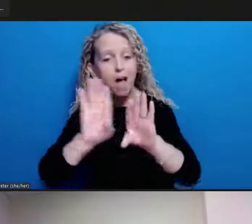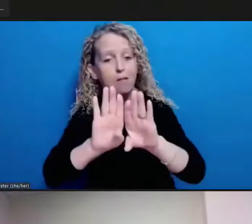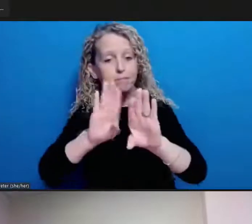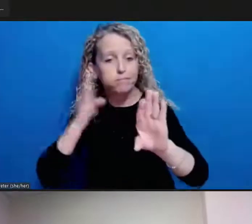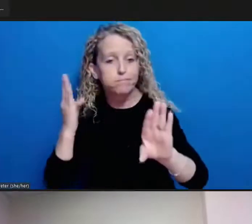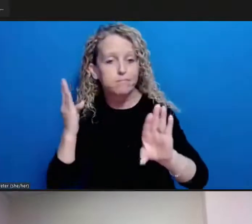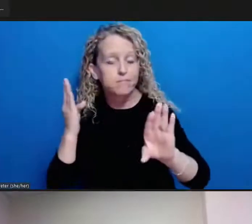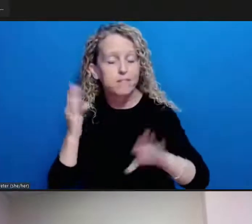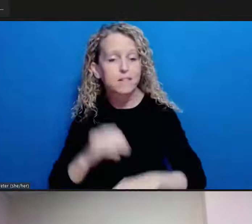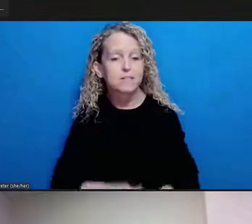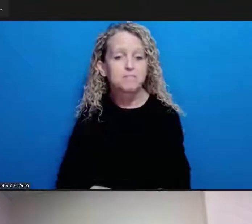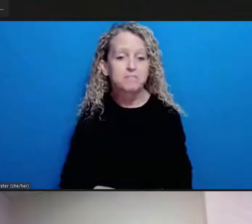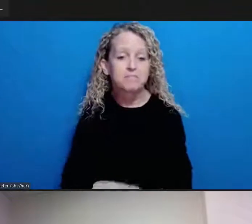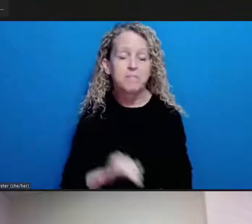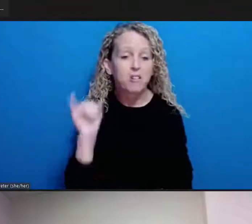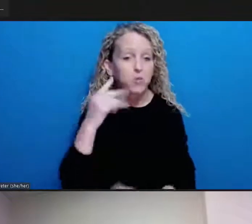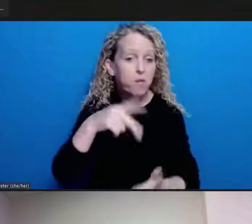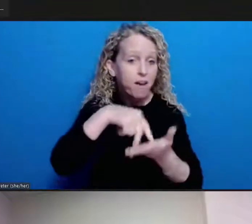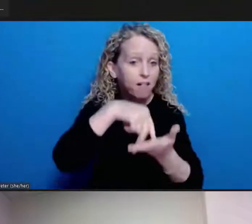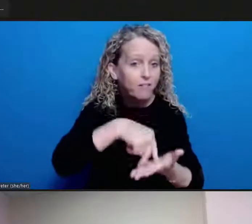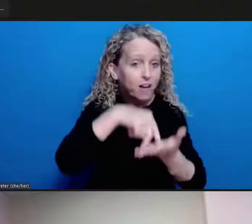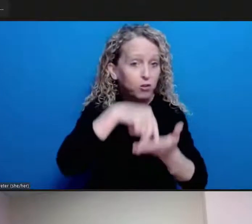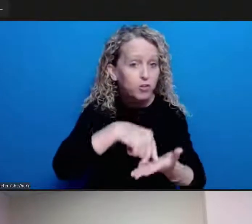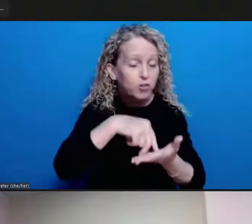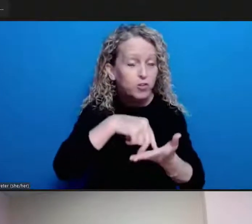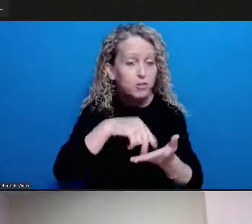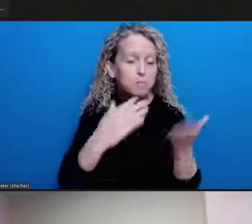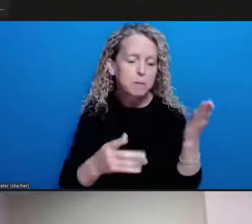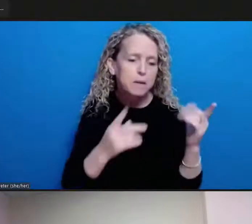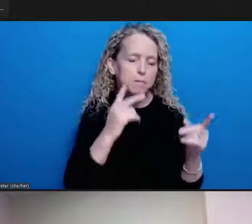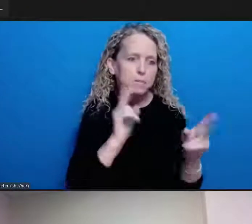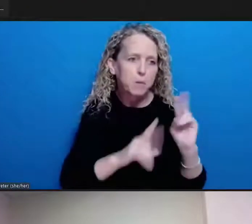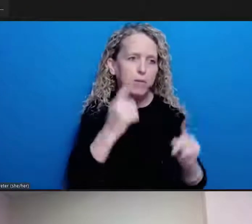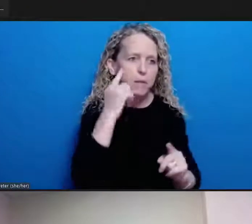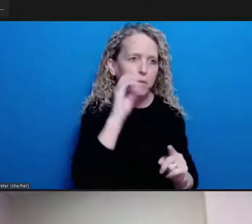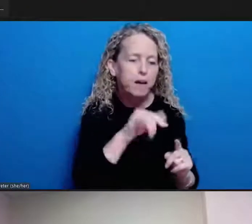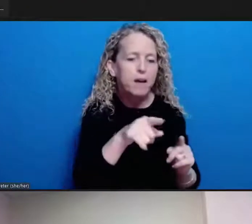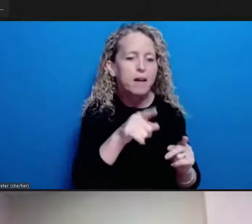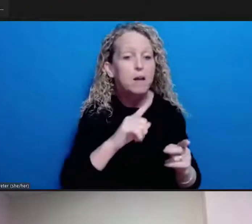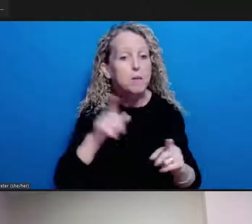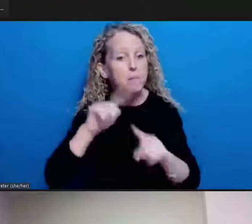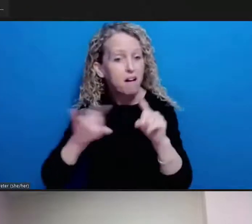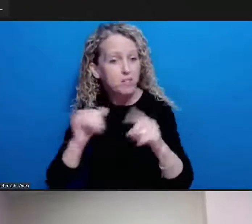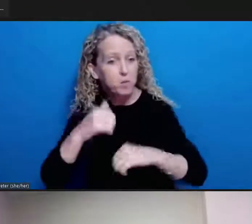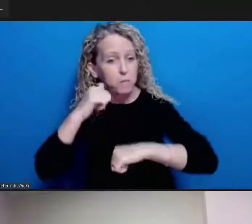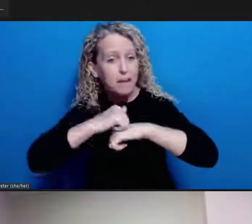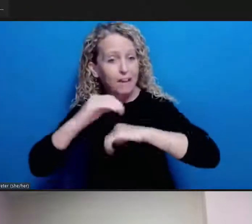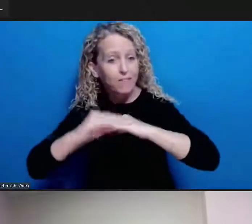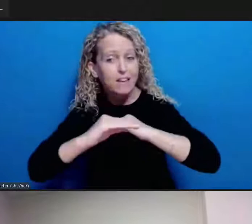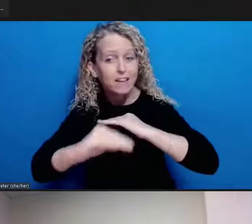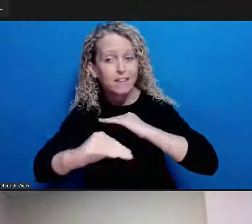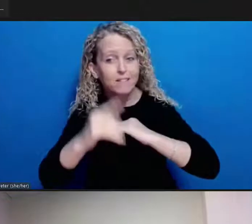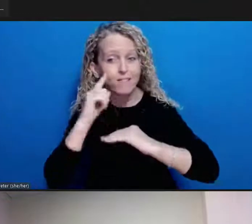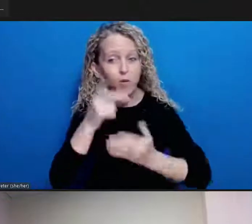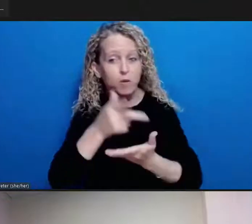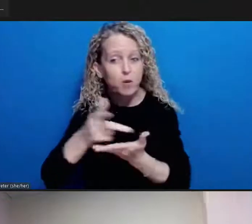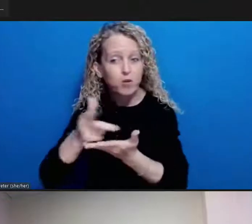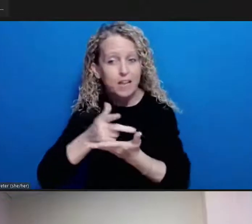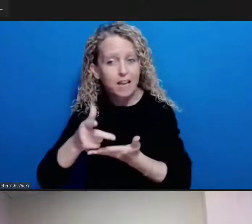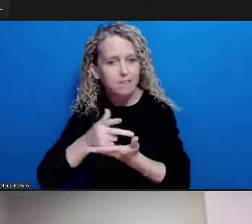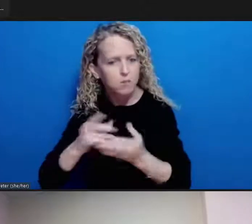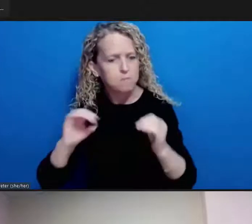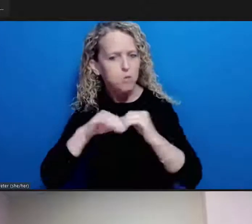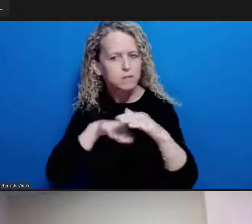additional, elevators may be something that they would think of, paving for parking and to improve accessibility to